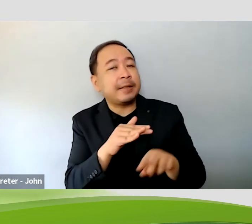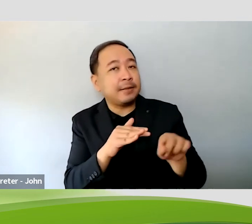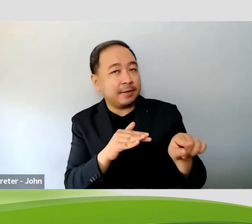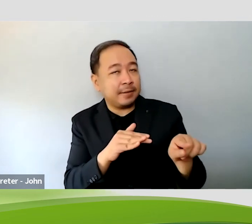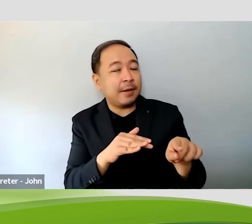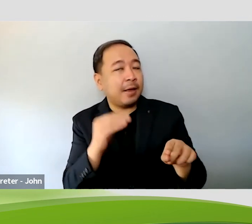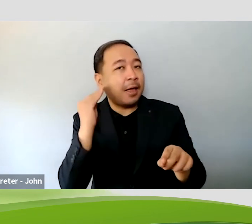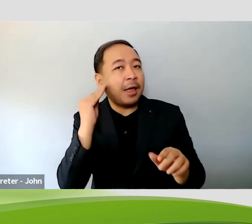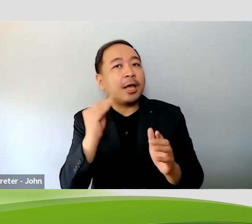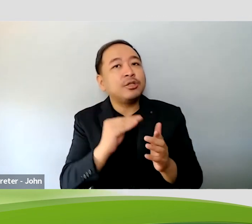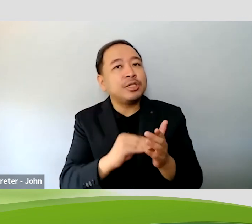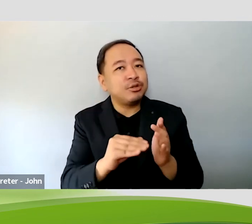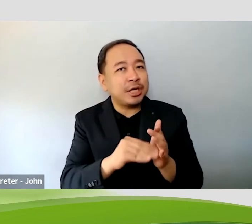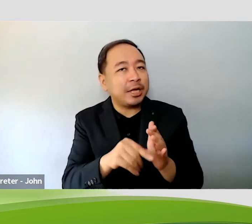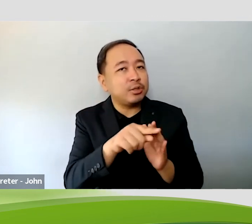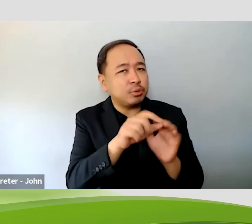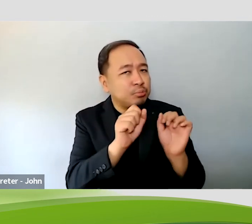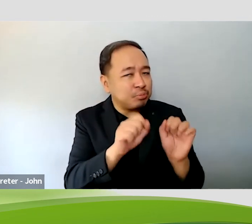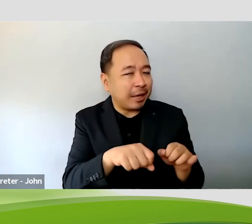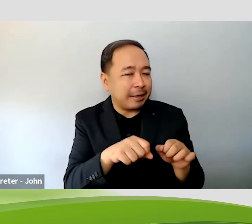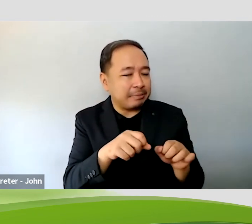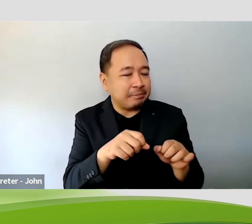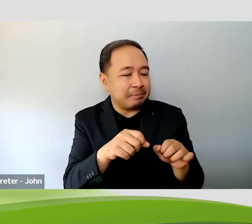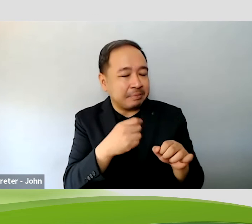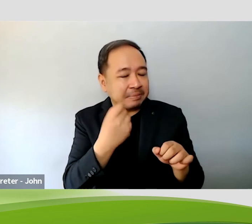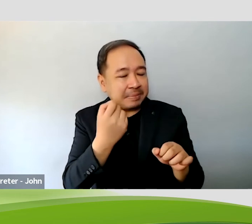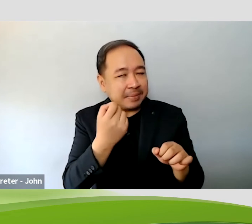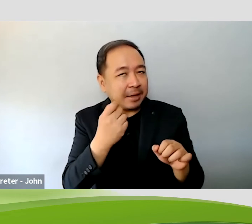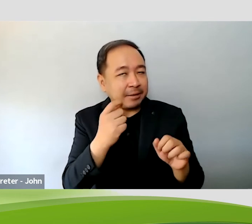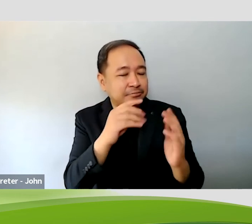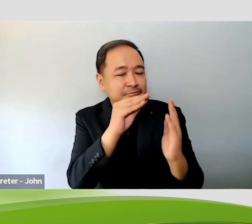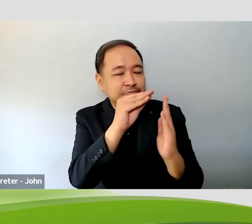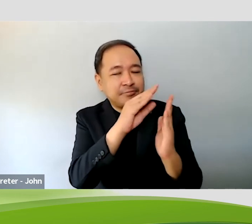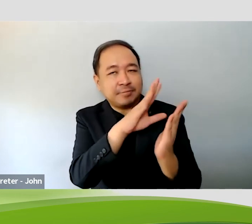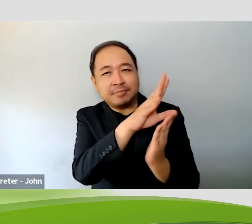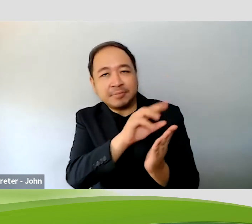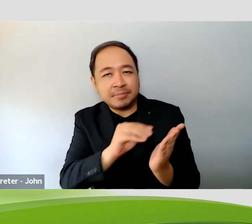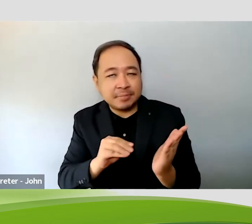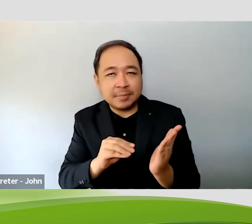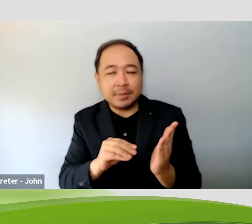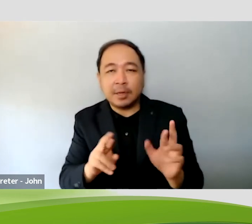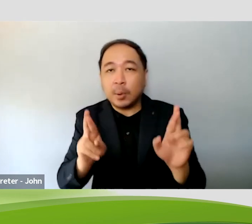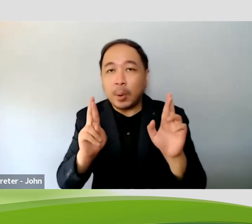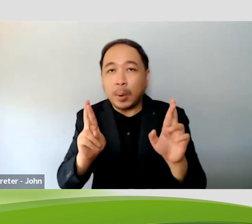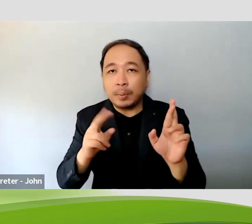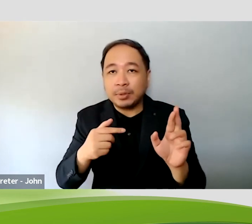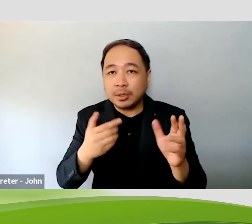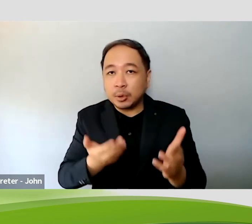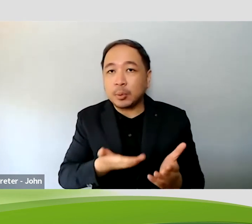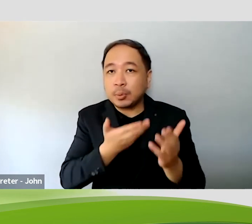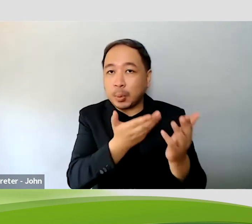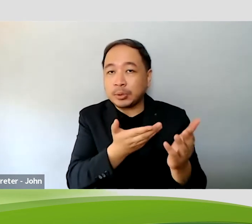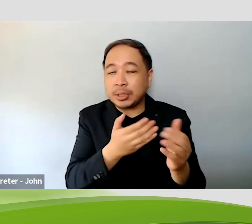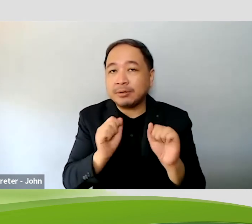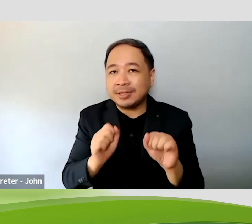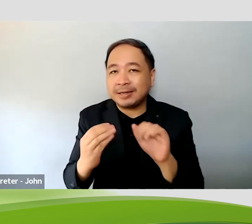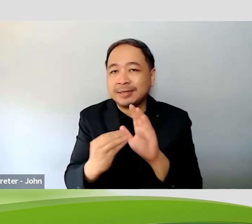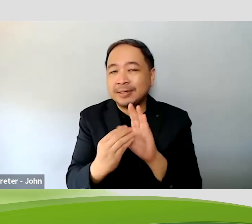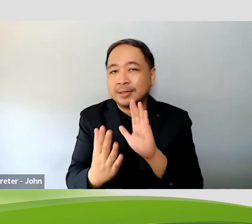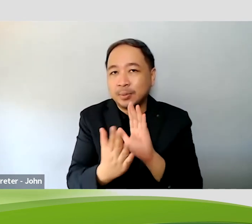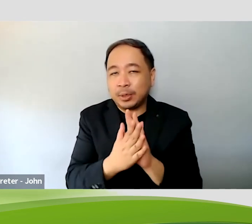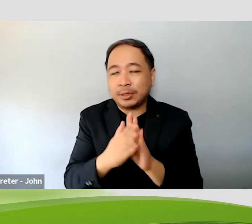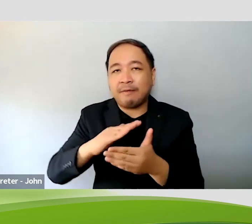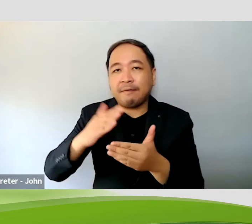of reference. And we hope our proposal or suggestion could be reflected in the